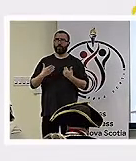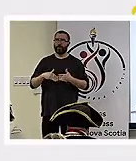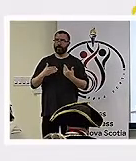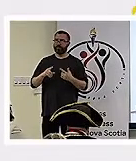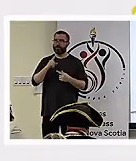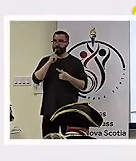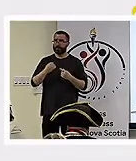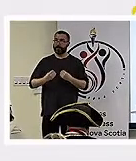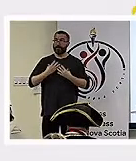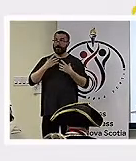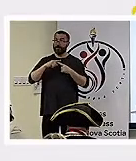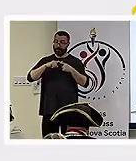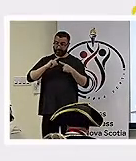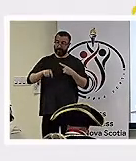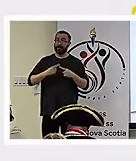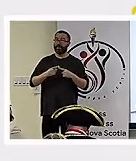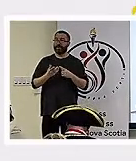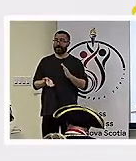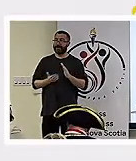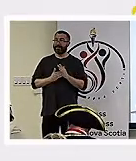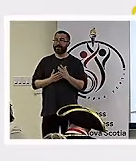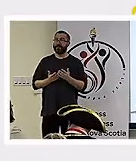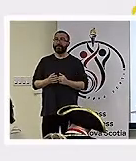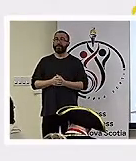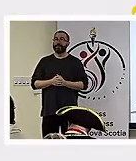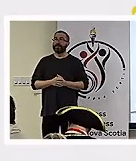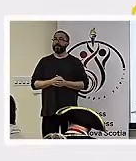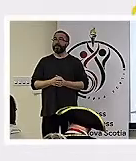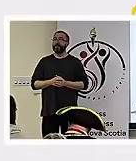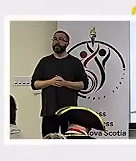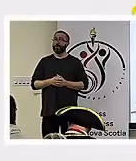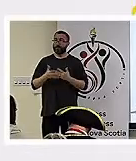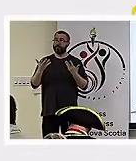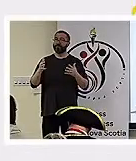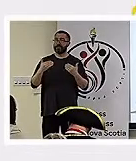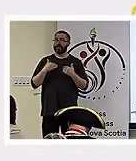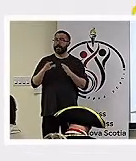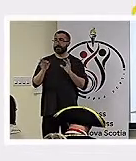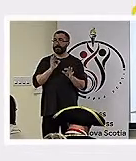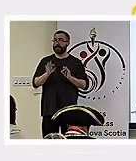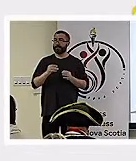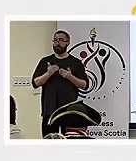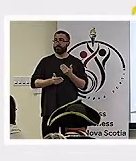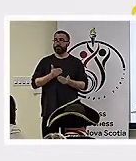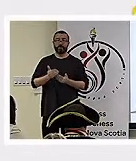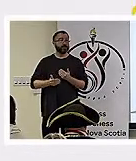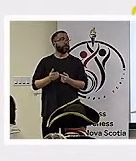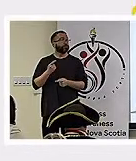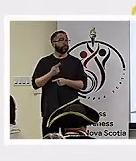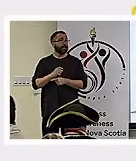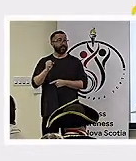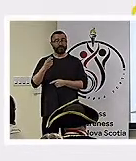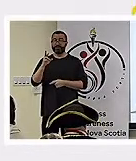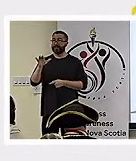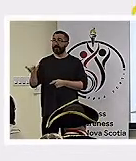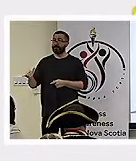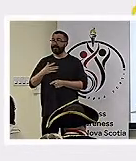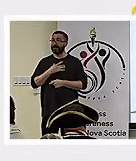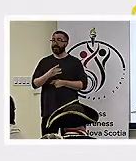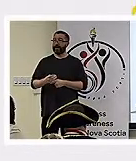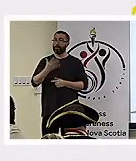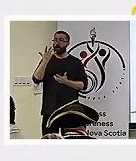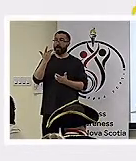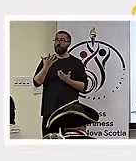year. So we've had some selection. We had a process, didn't we, Sherry? They love me because I like to give out a